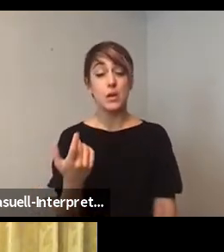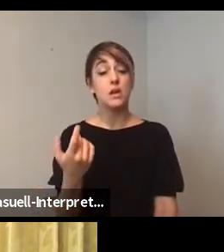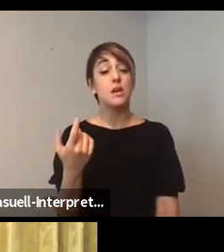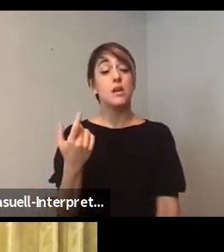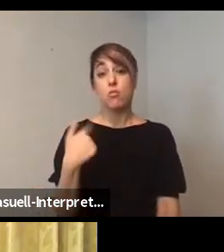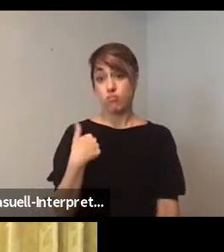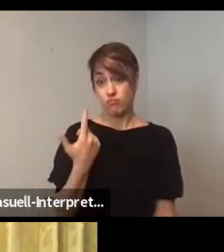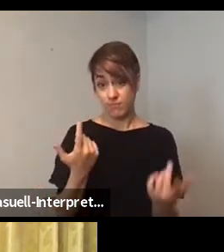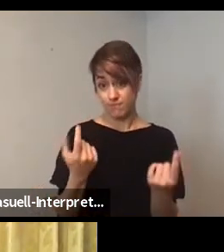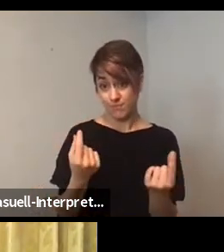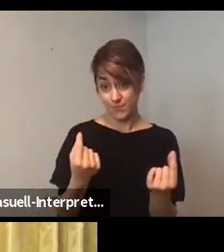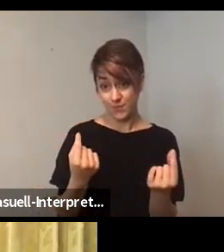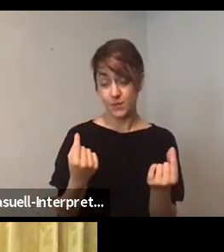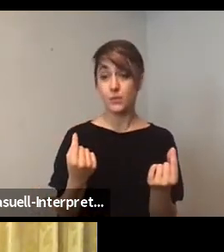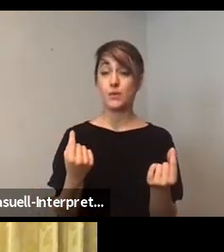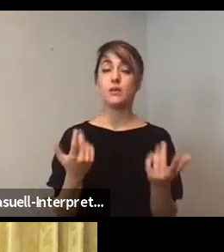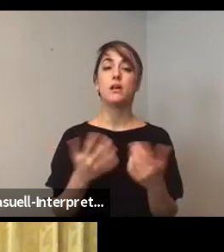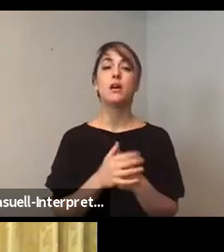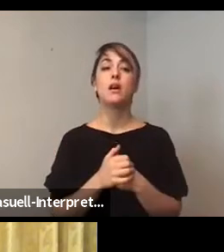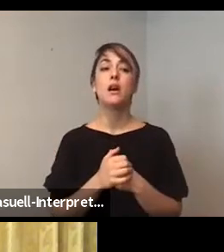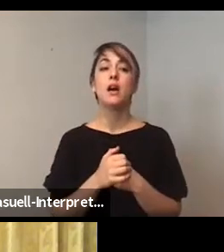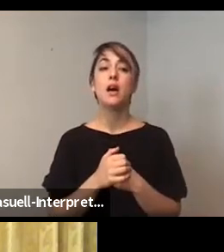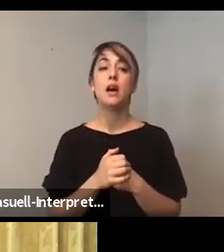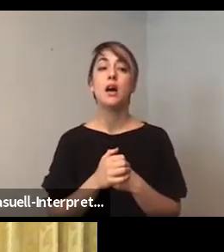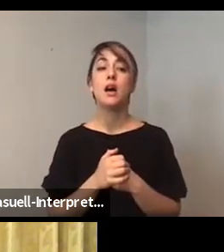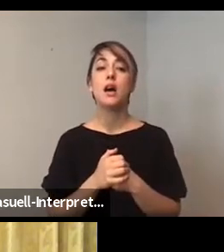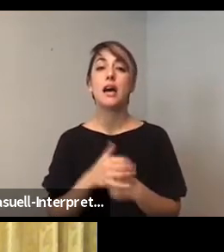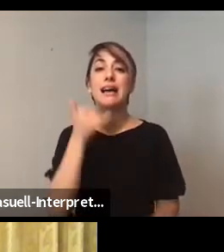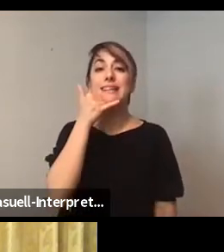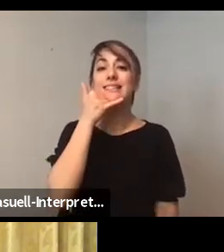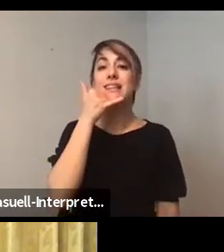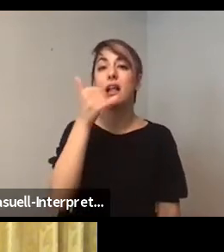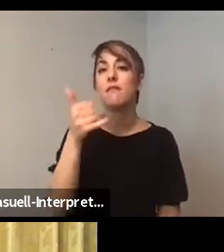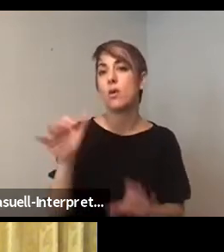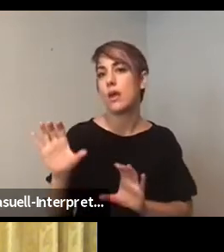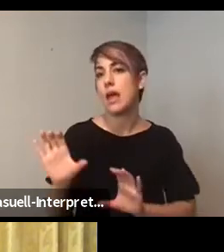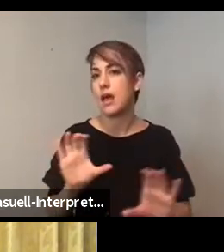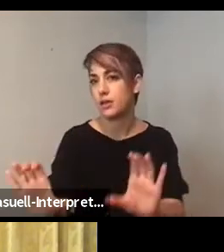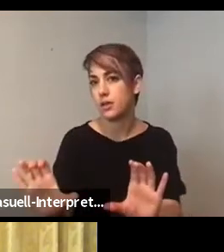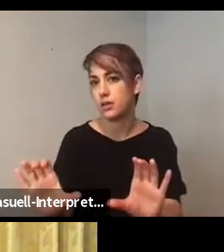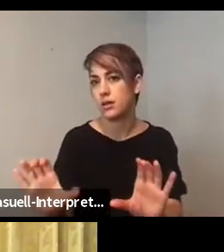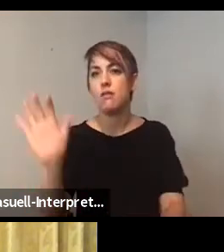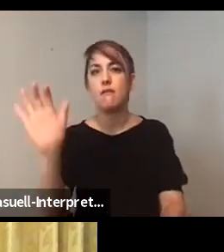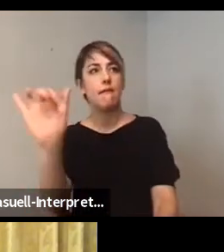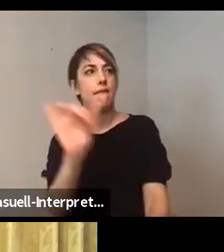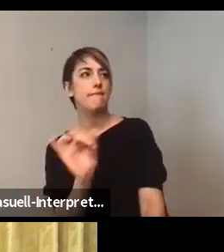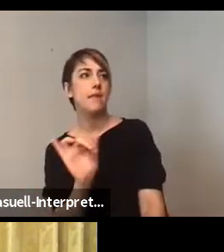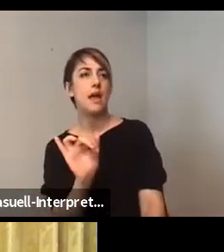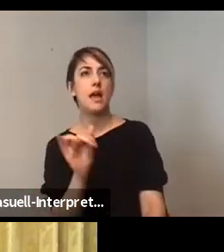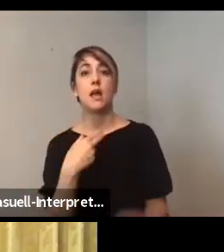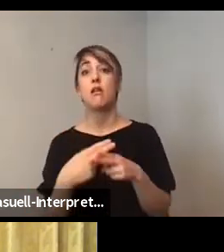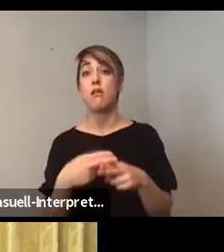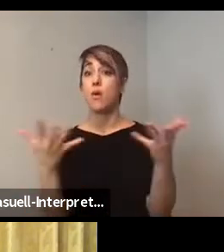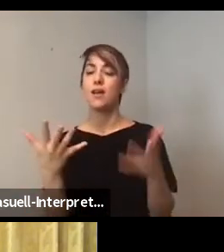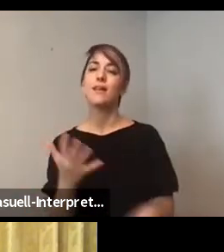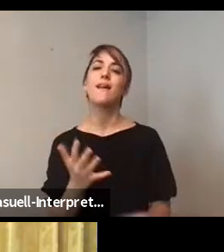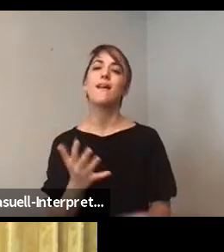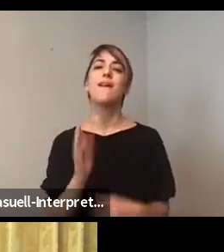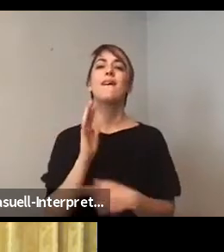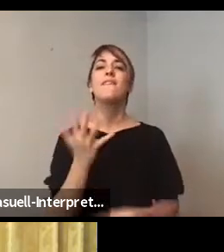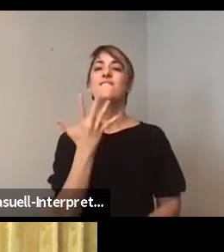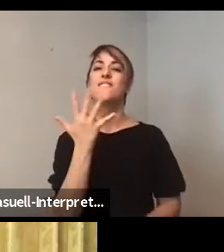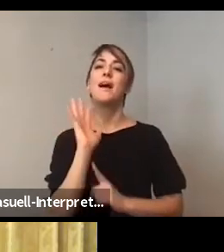a telephone action. So it is called like 5 minutes of joy. So we just